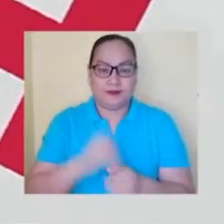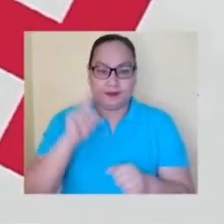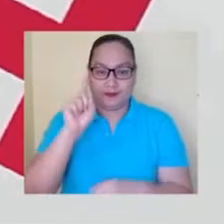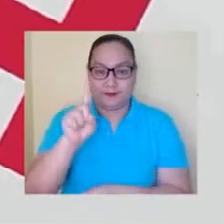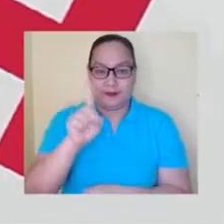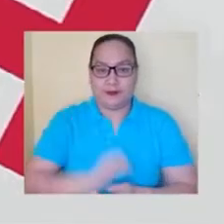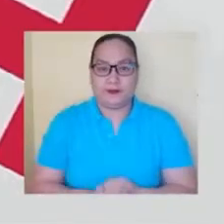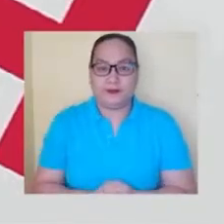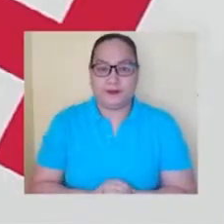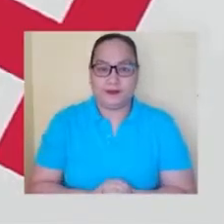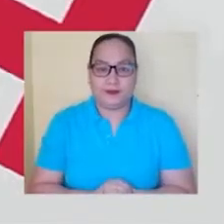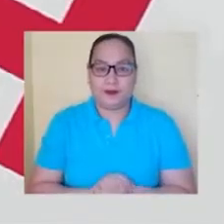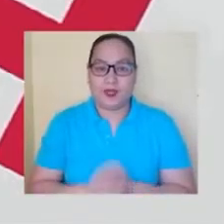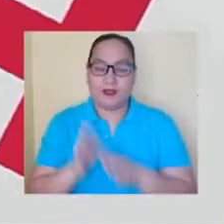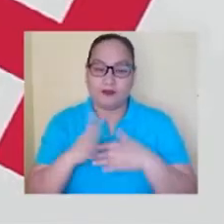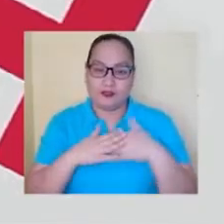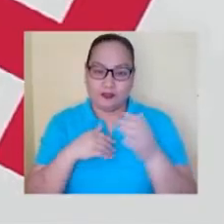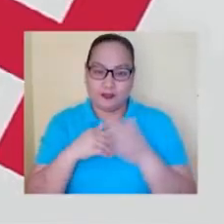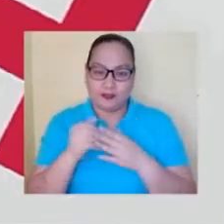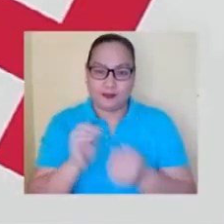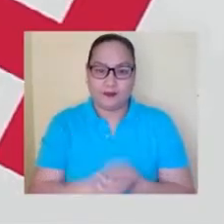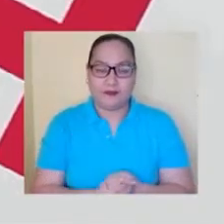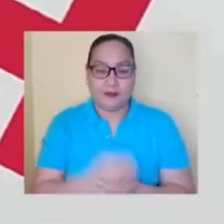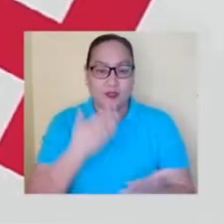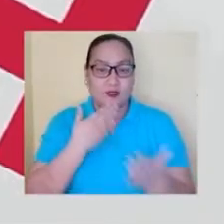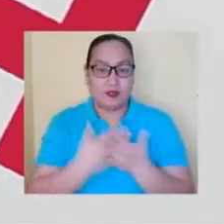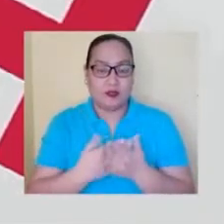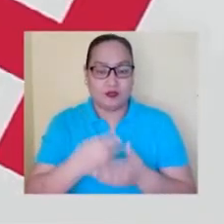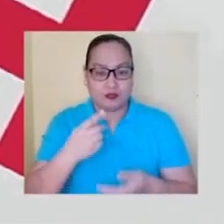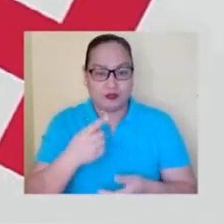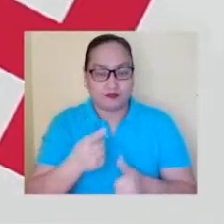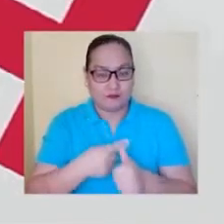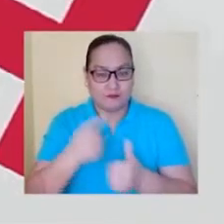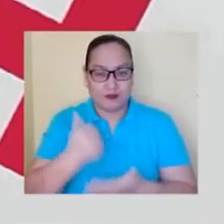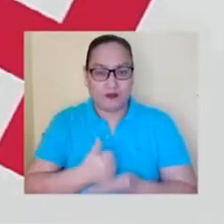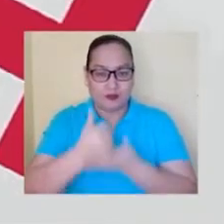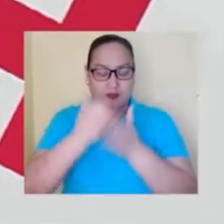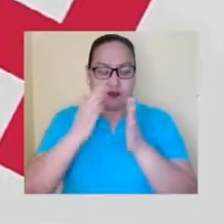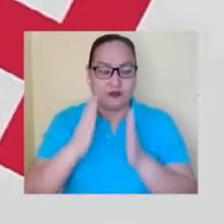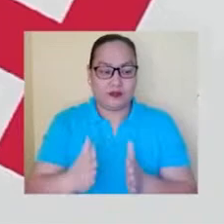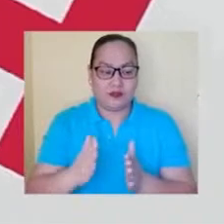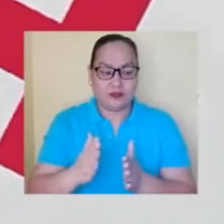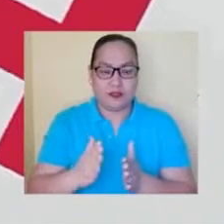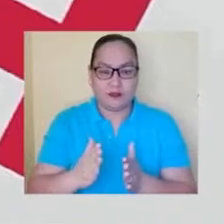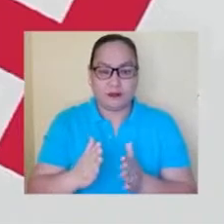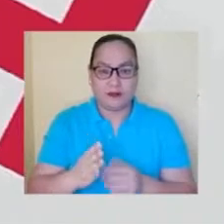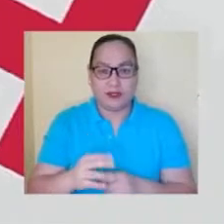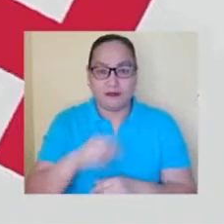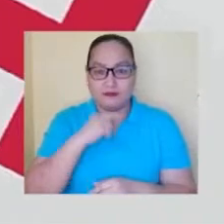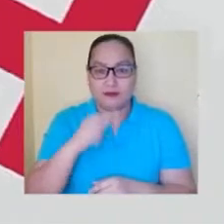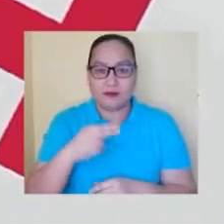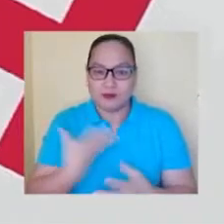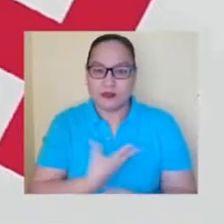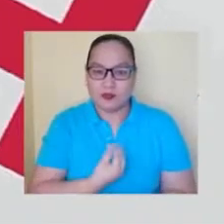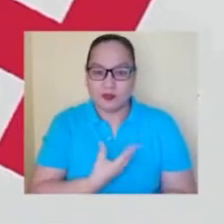1. Gentle. A good first aider does not cause pain and panic.